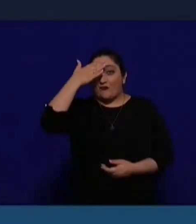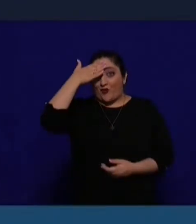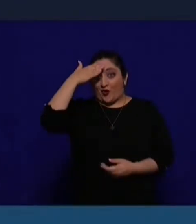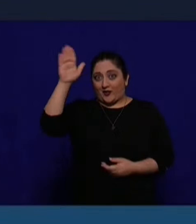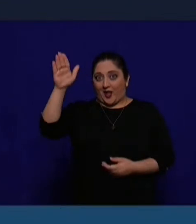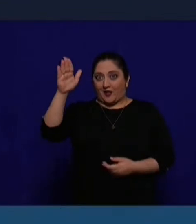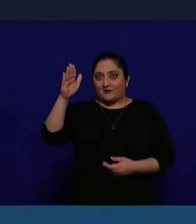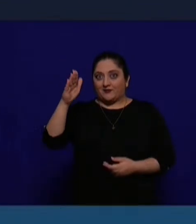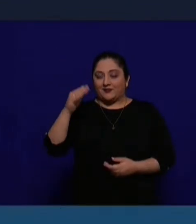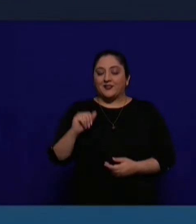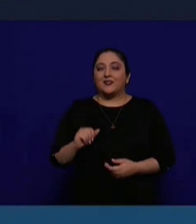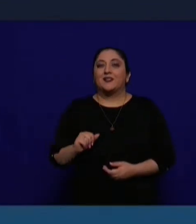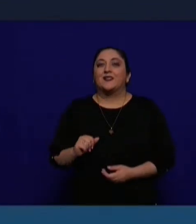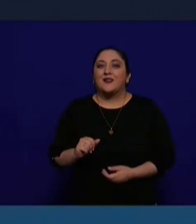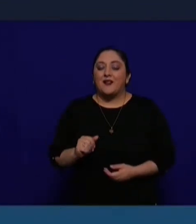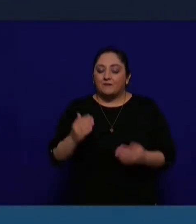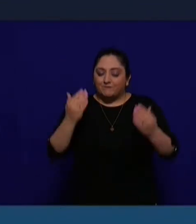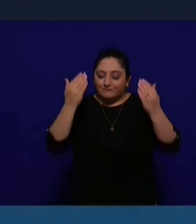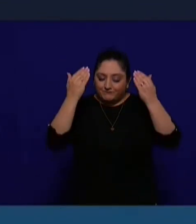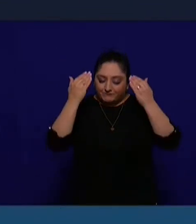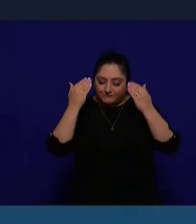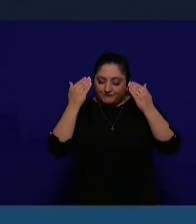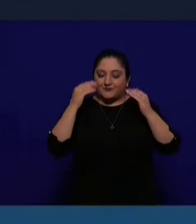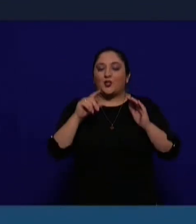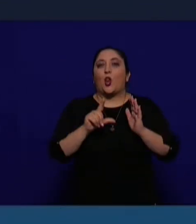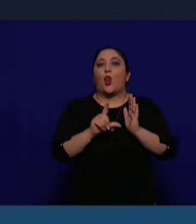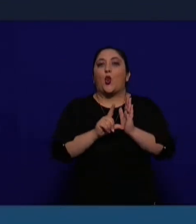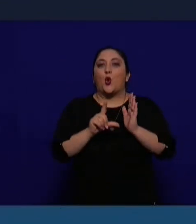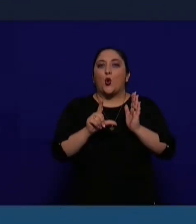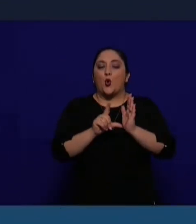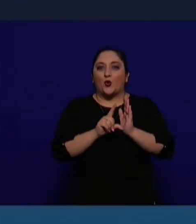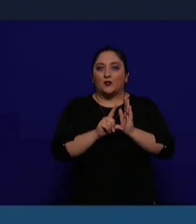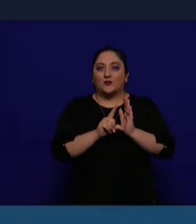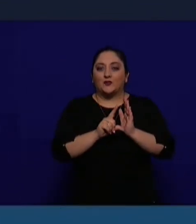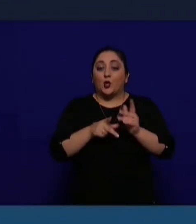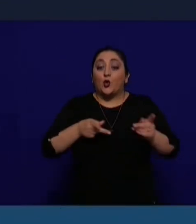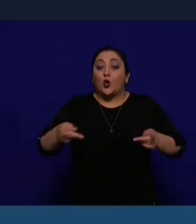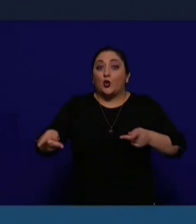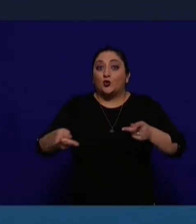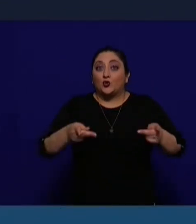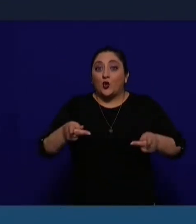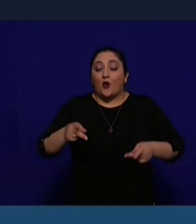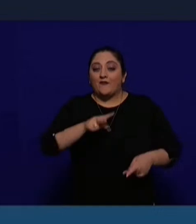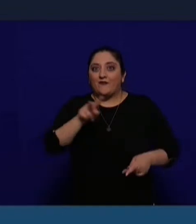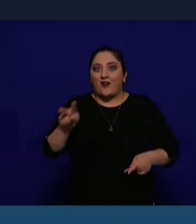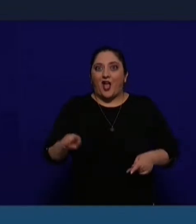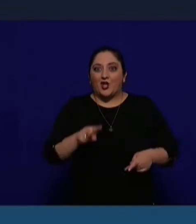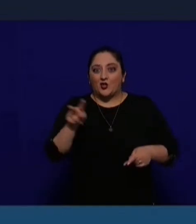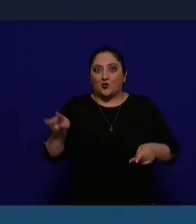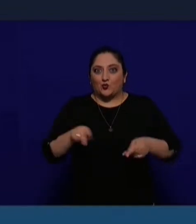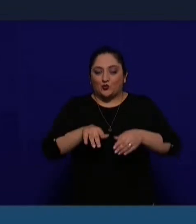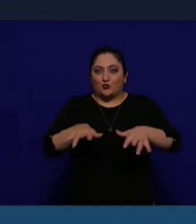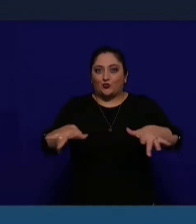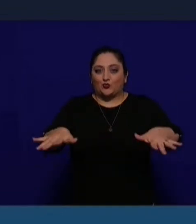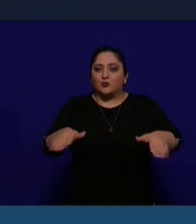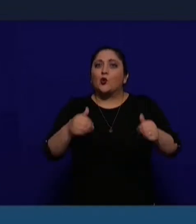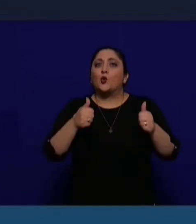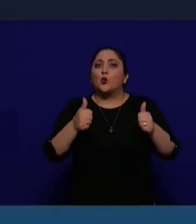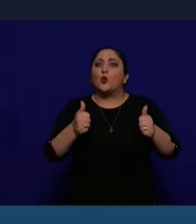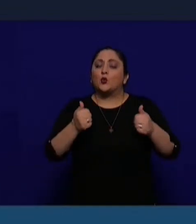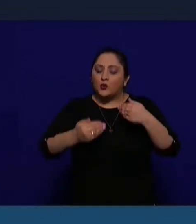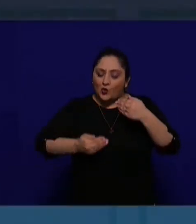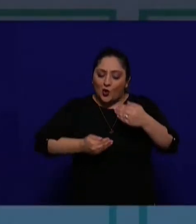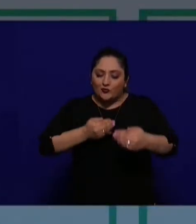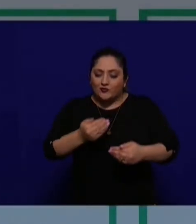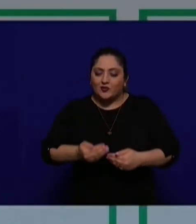mitigation measures that we have in place. We have a number of legislative measures in place to control the pandemic, which have worked, and it is important that